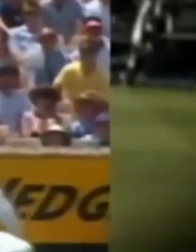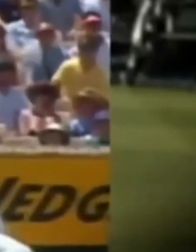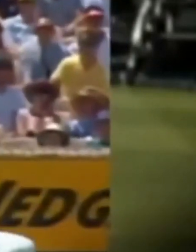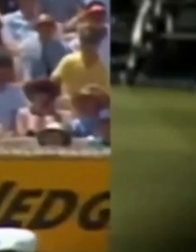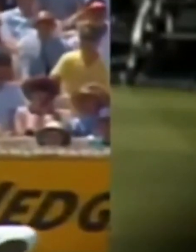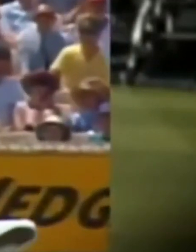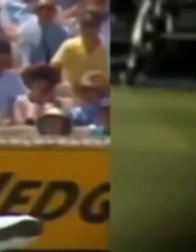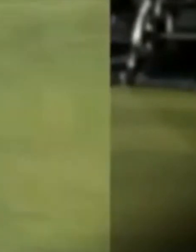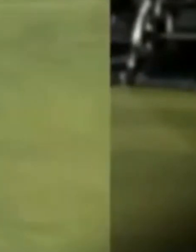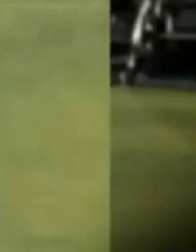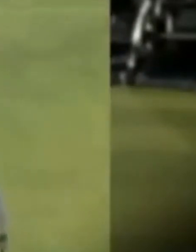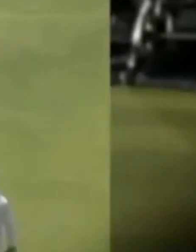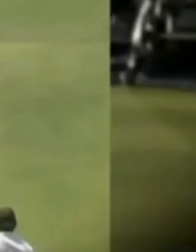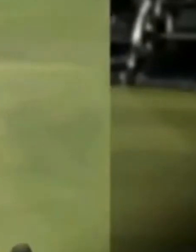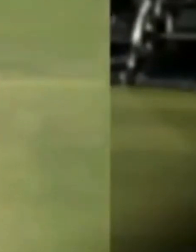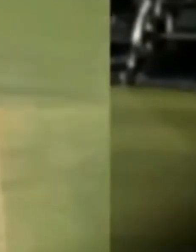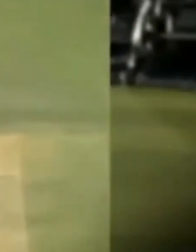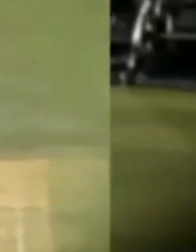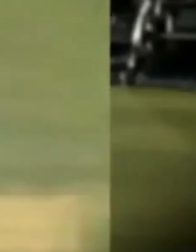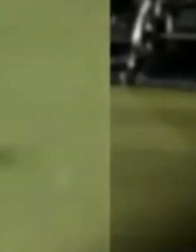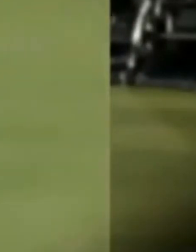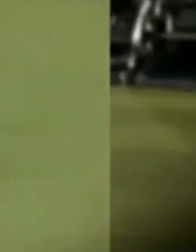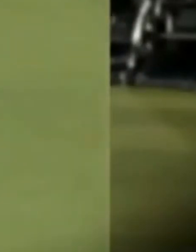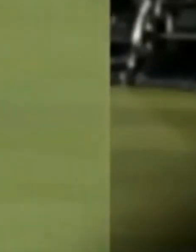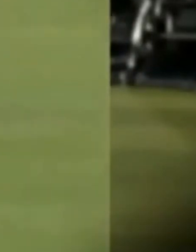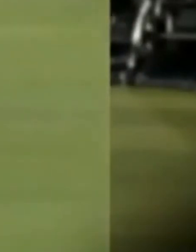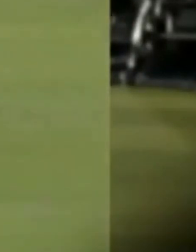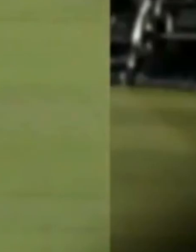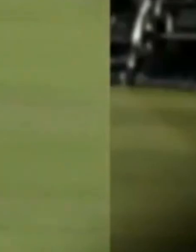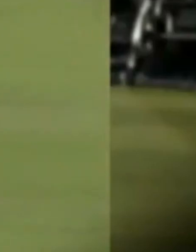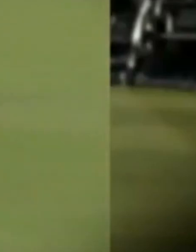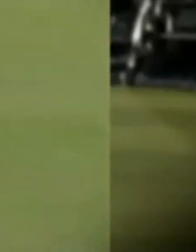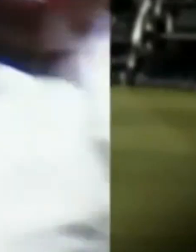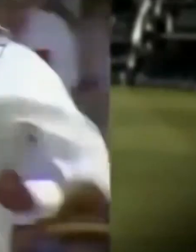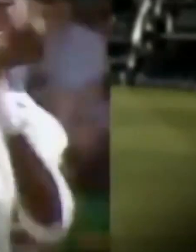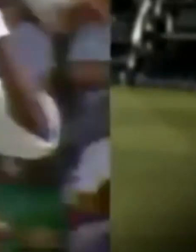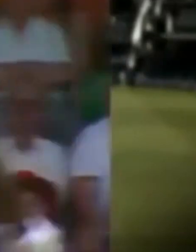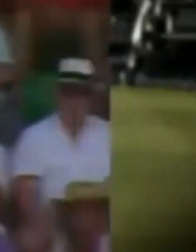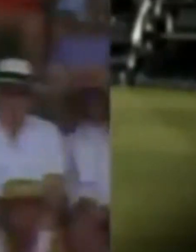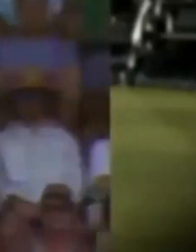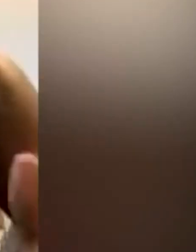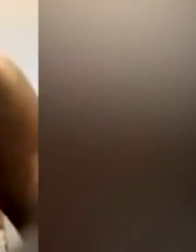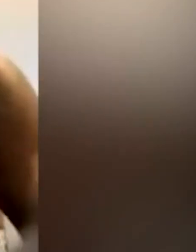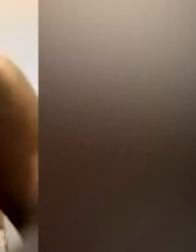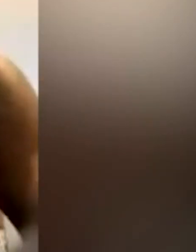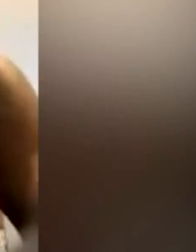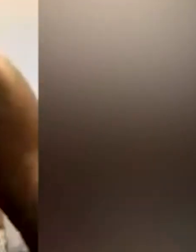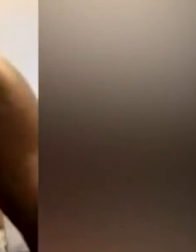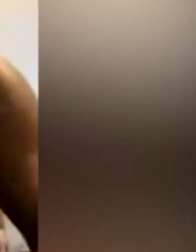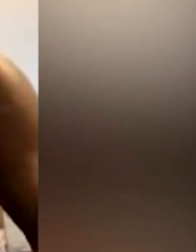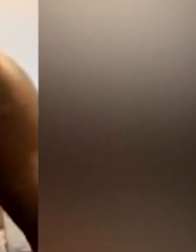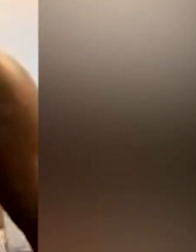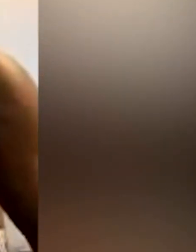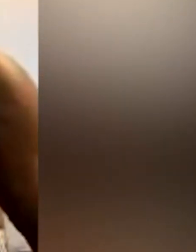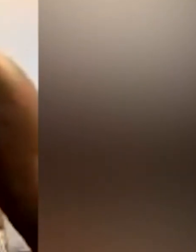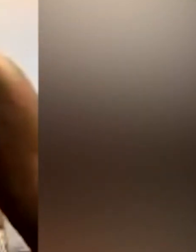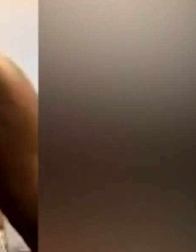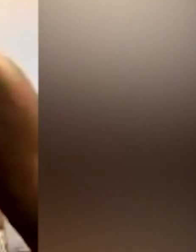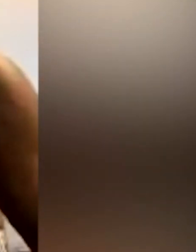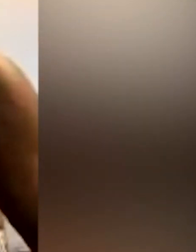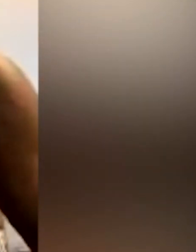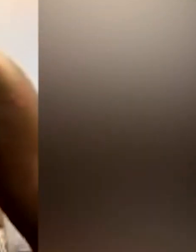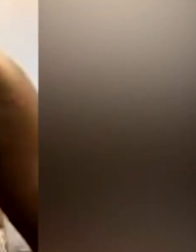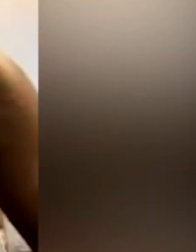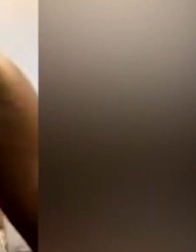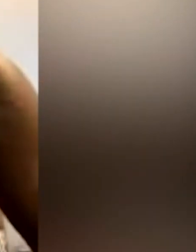Curtly Ambrose whatsoever again. All right, I'm finished with Curtly Ambrose. I mean, we didn't have anything going, but Curtly Ambrose,